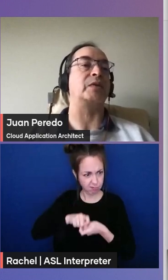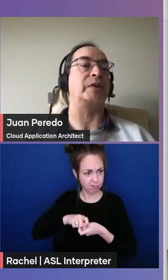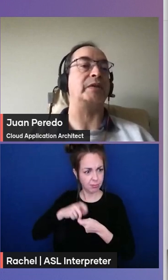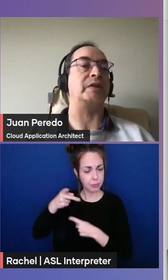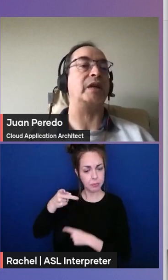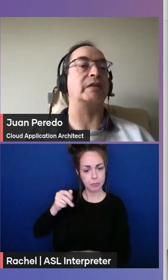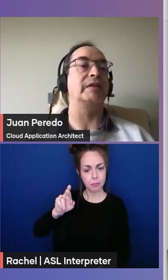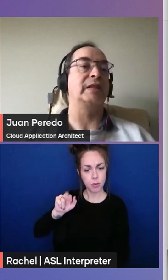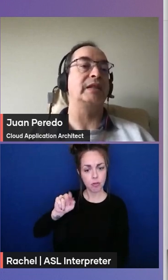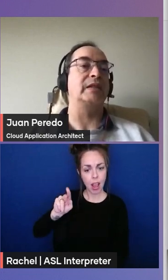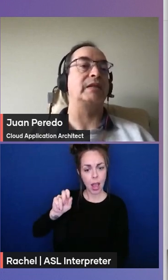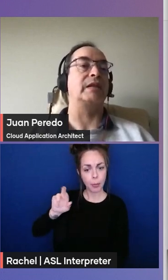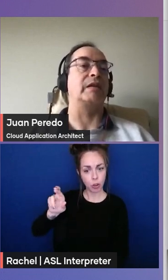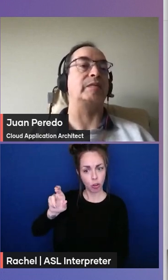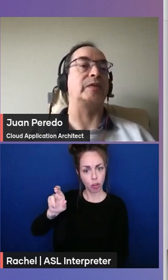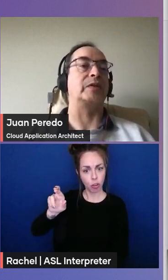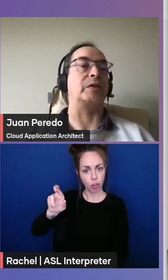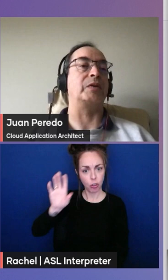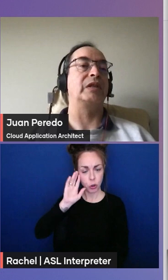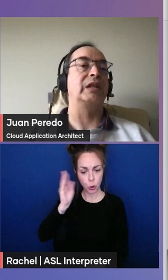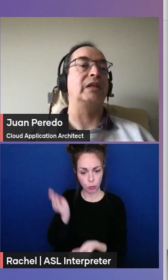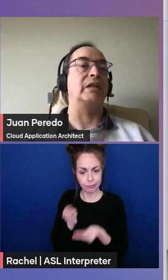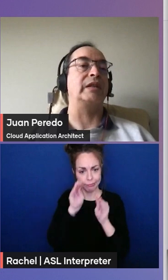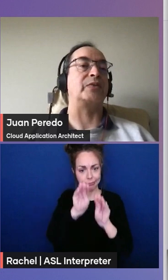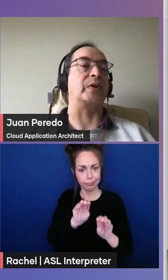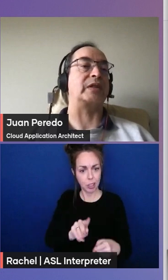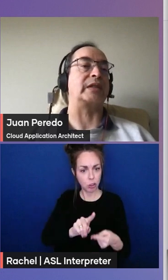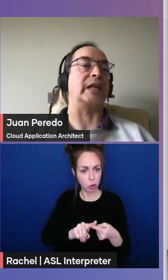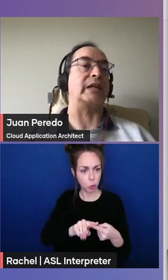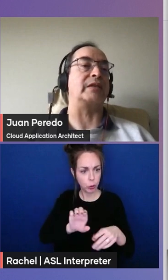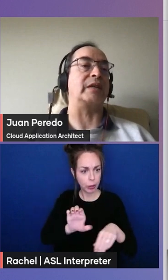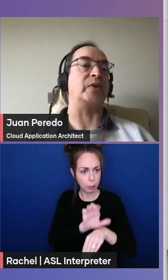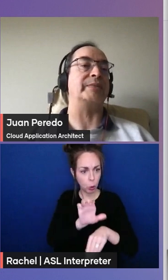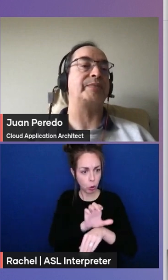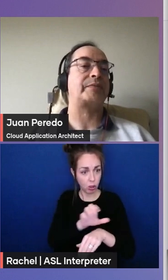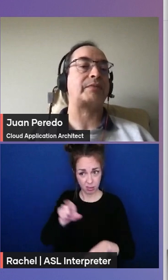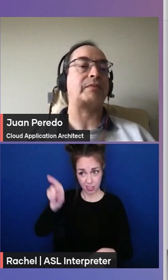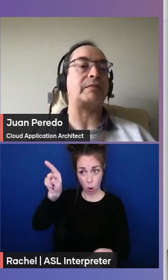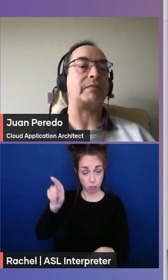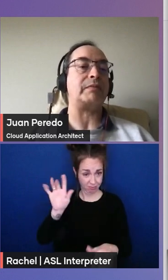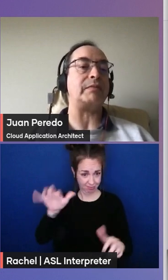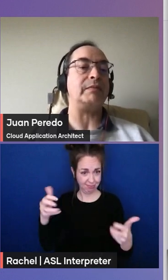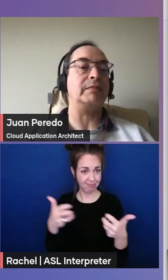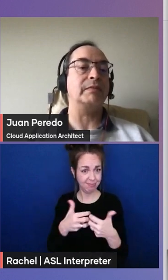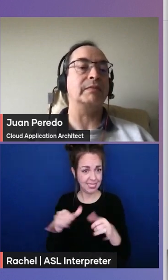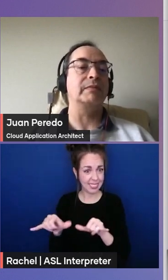order to configure the chart. So this works exactly the same way.